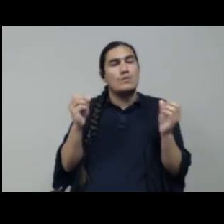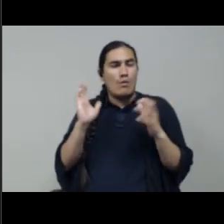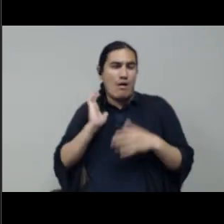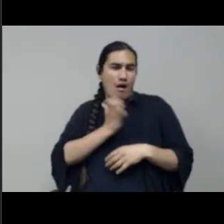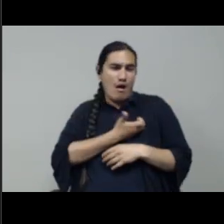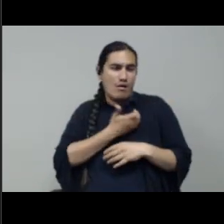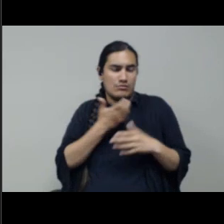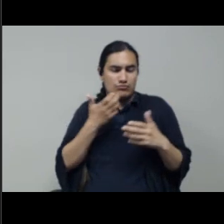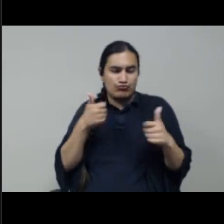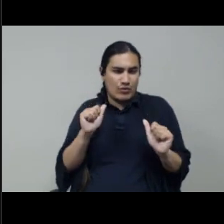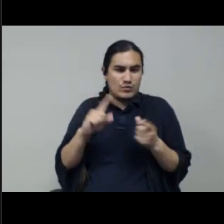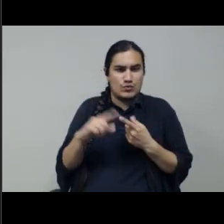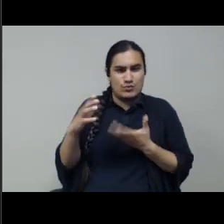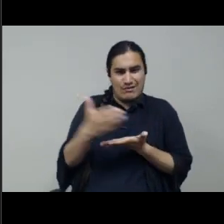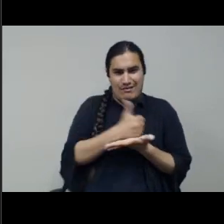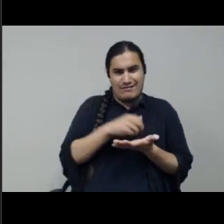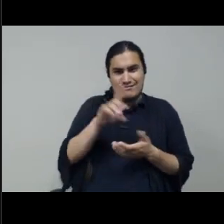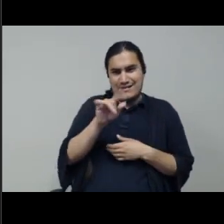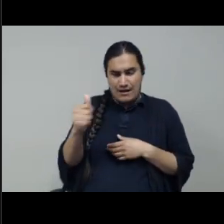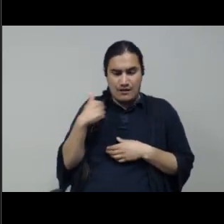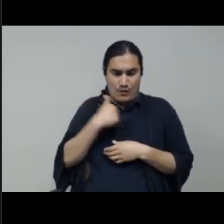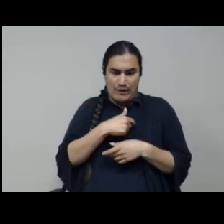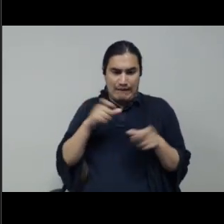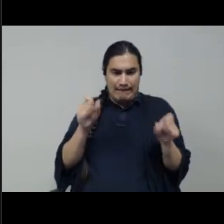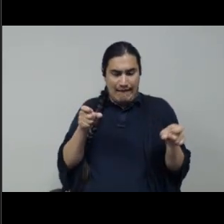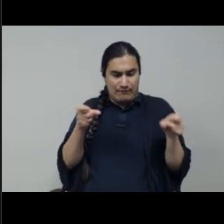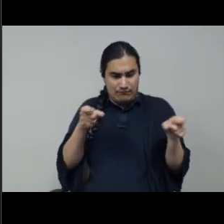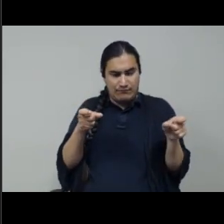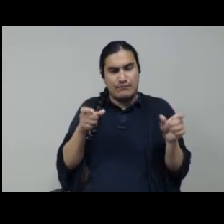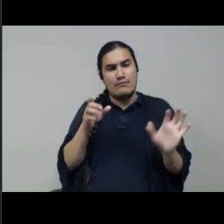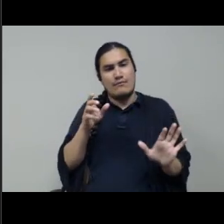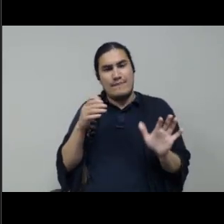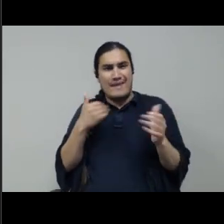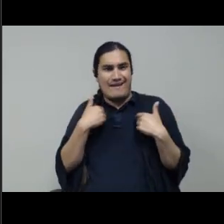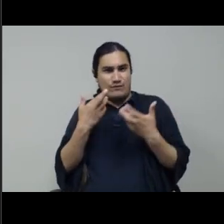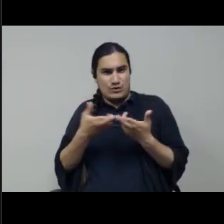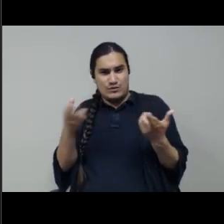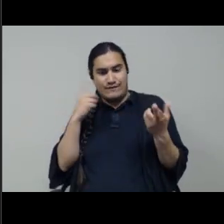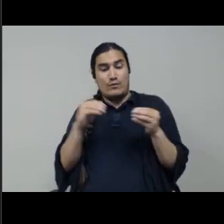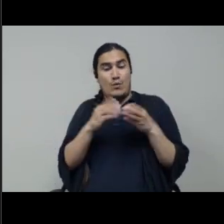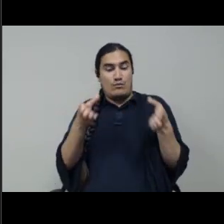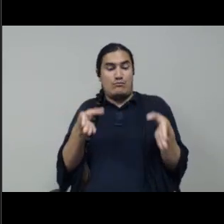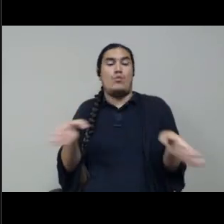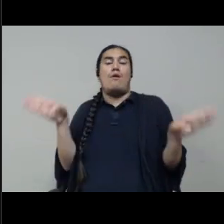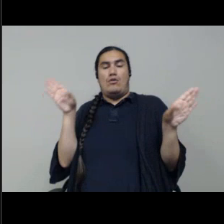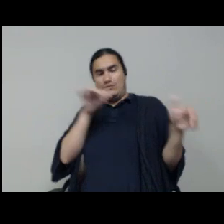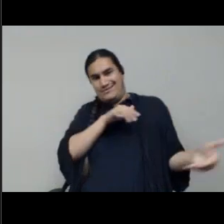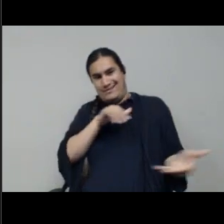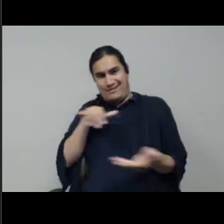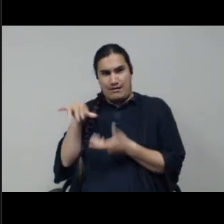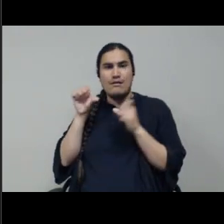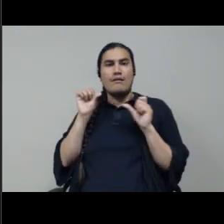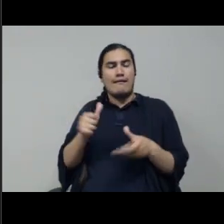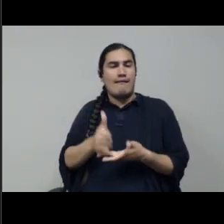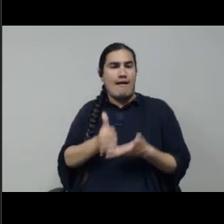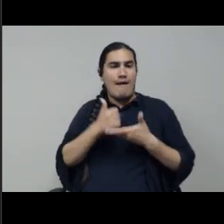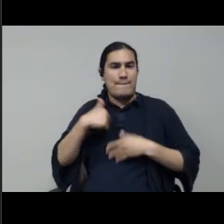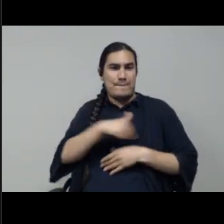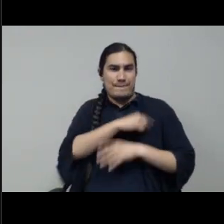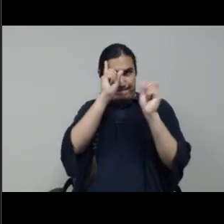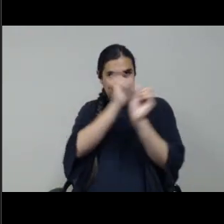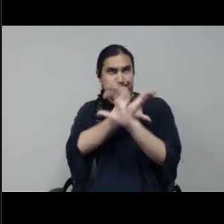data, at least internally, that we have control over, and then eventually hopefully get some resources to do a broader study, will help give that vision of